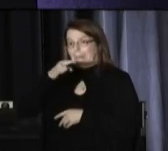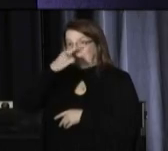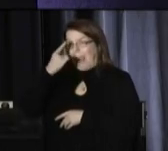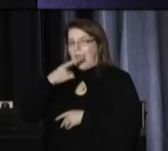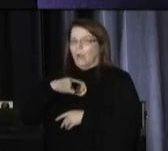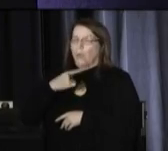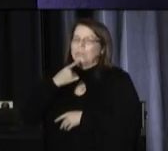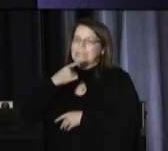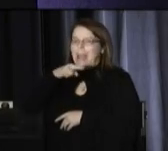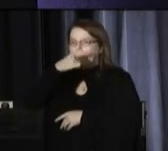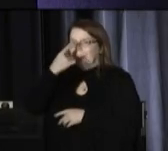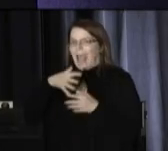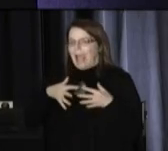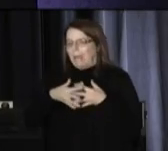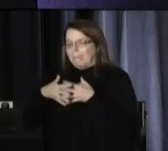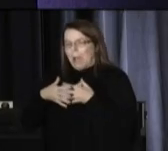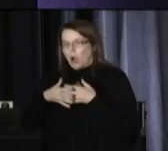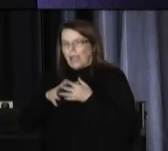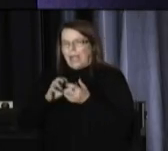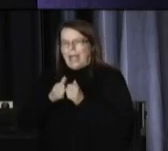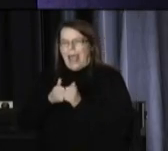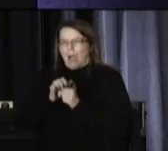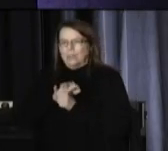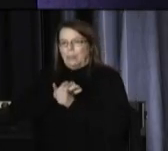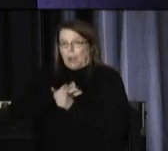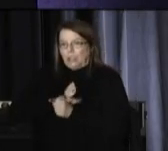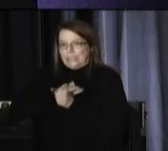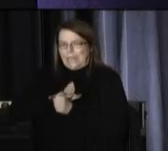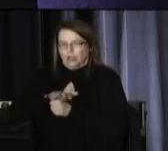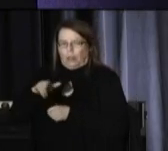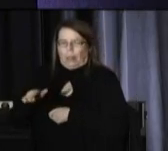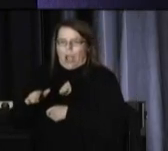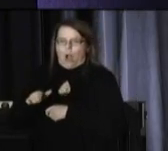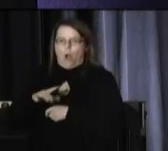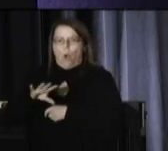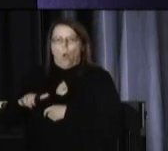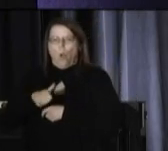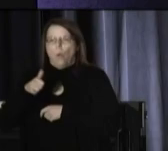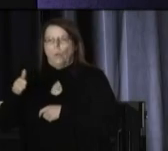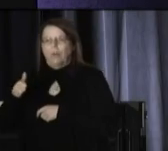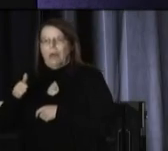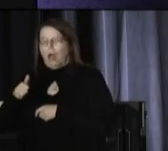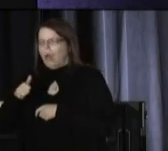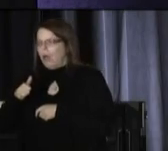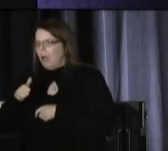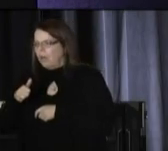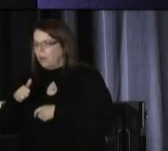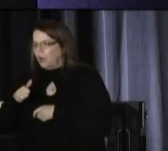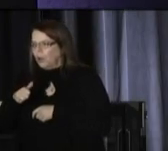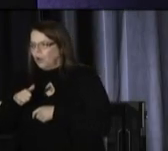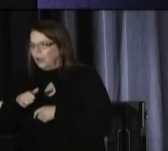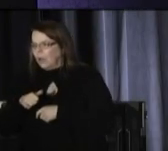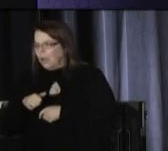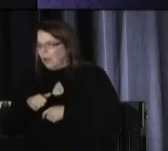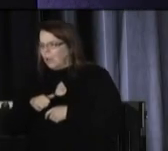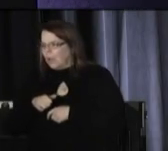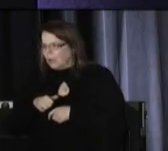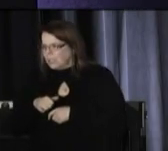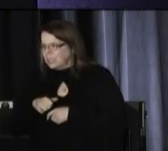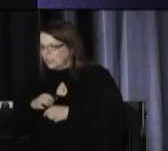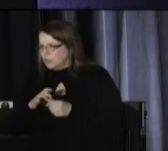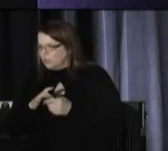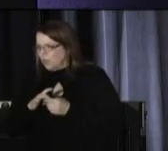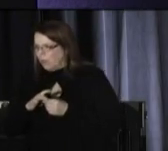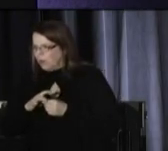American, and how is there tension there with other diasporic folks? How is there conversations that are